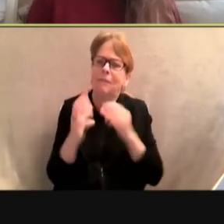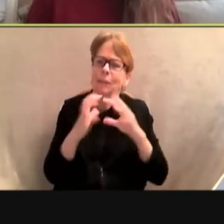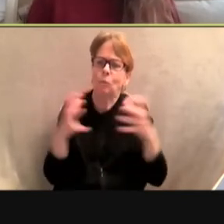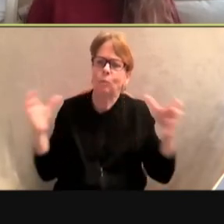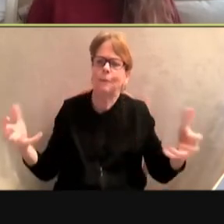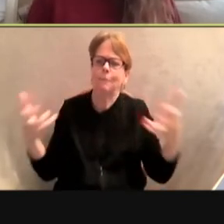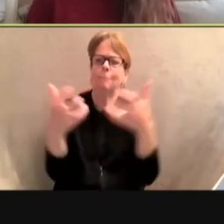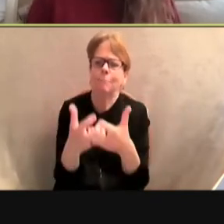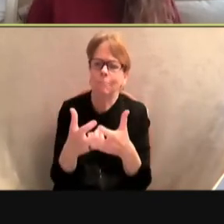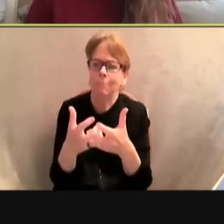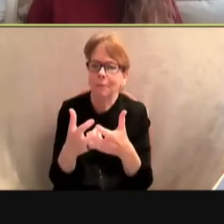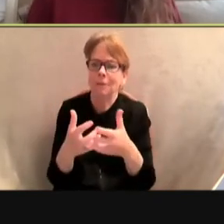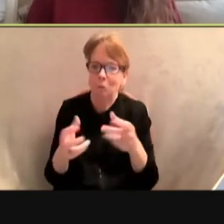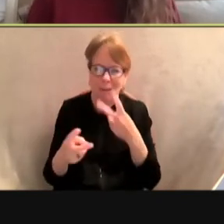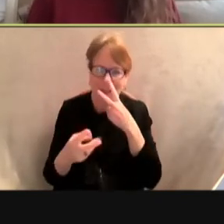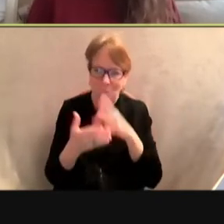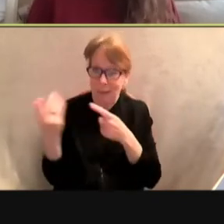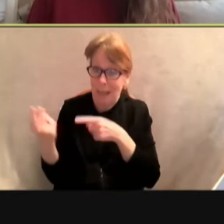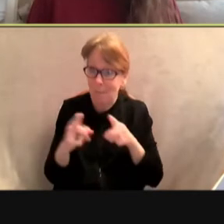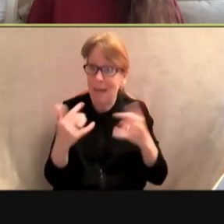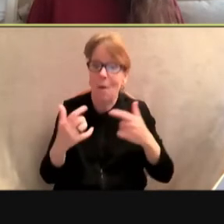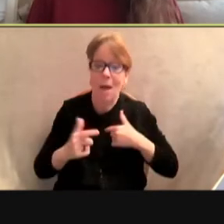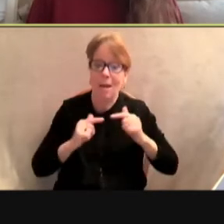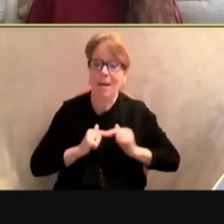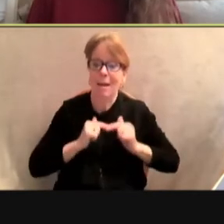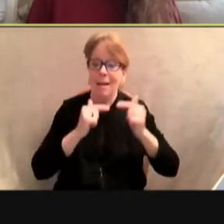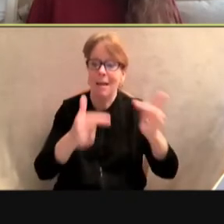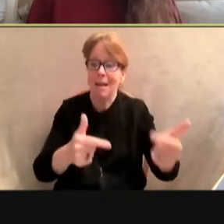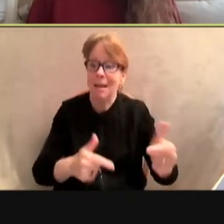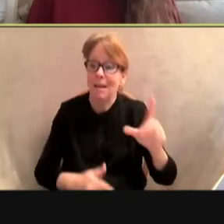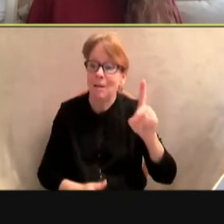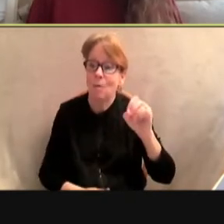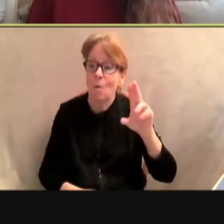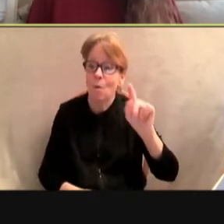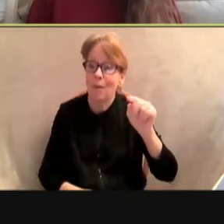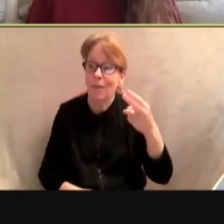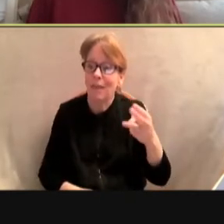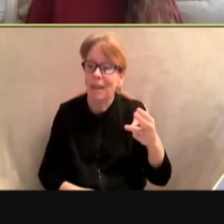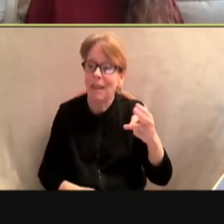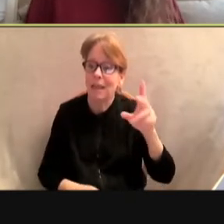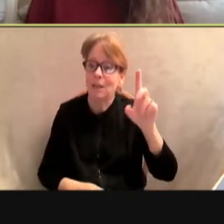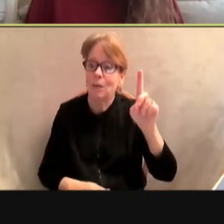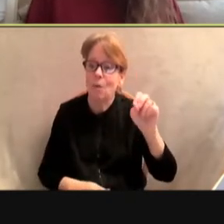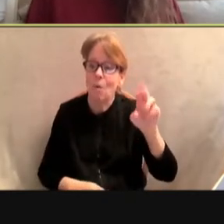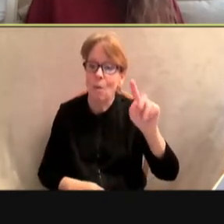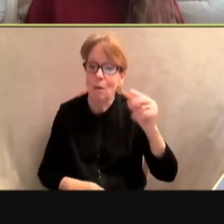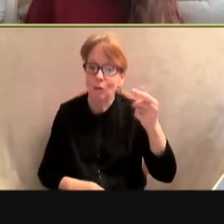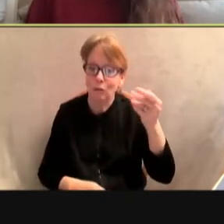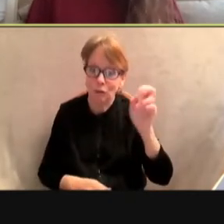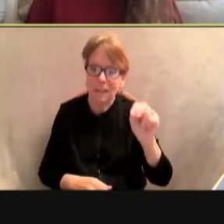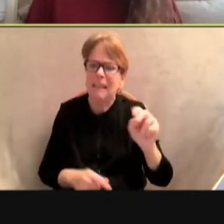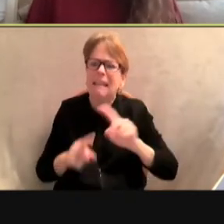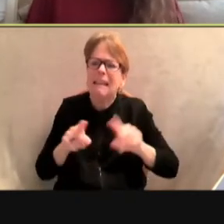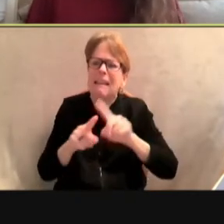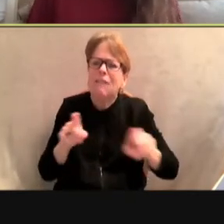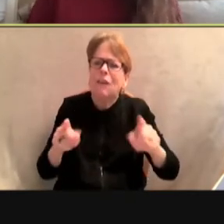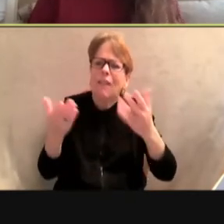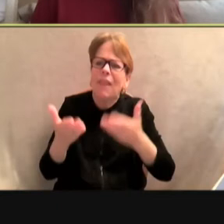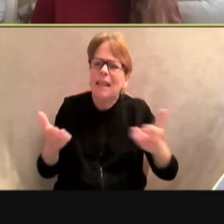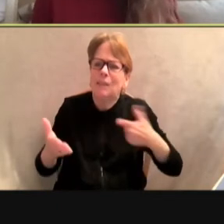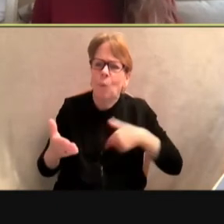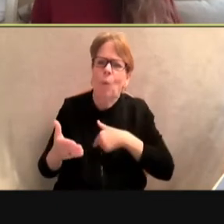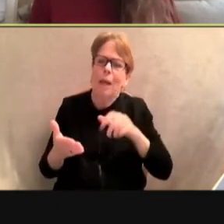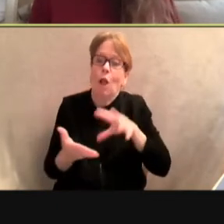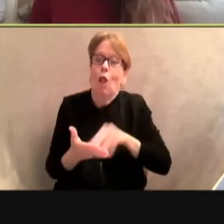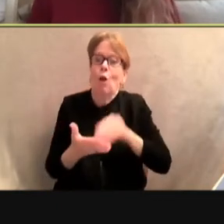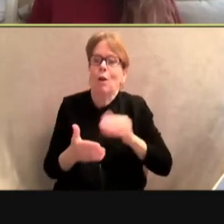to pass it over to Dr. Dorothy Tolchin to talk more about the key takeaways from our advocacy as a way